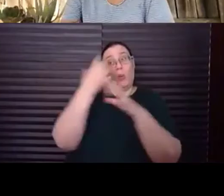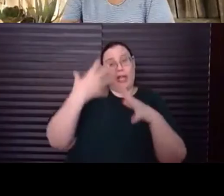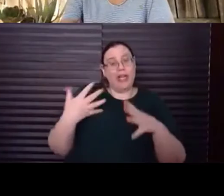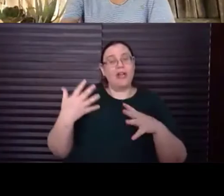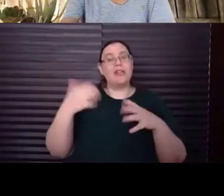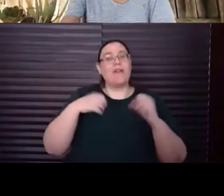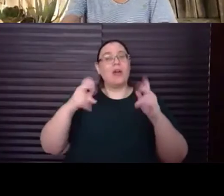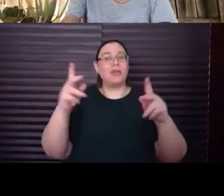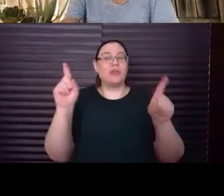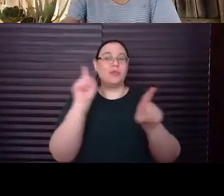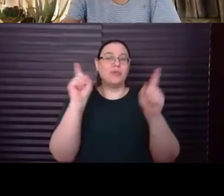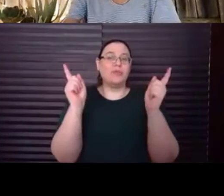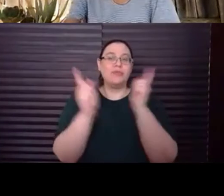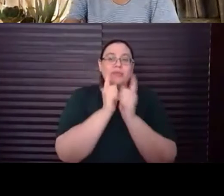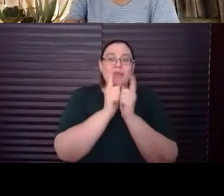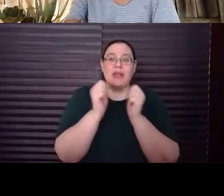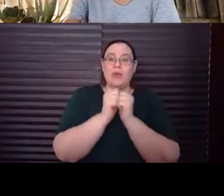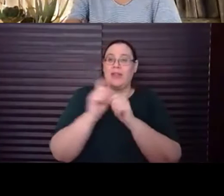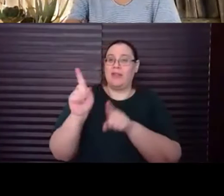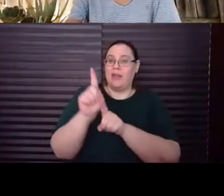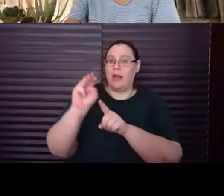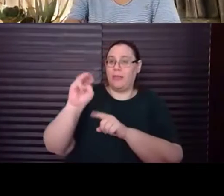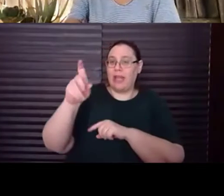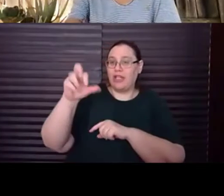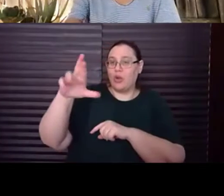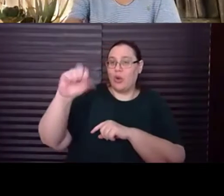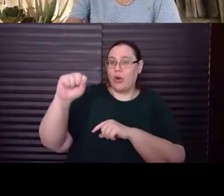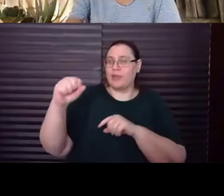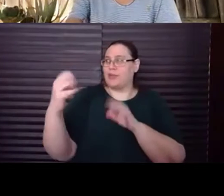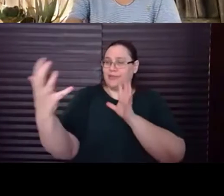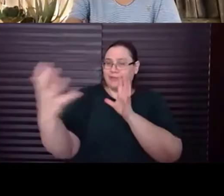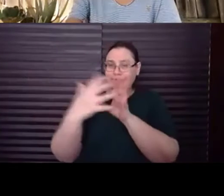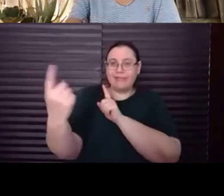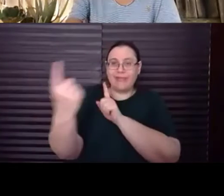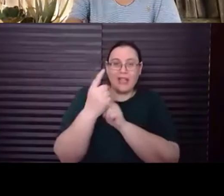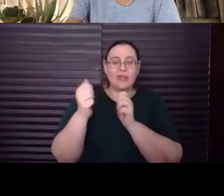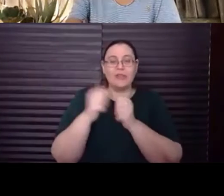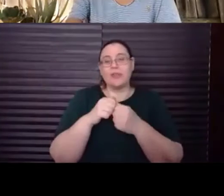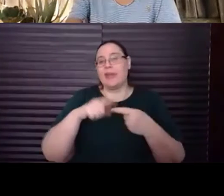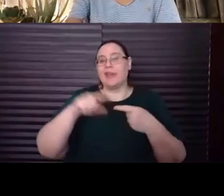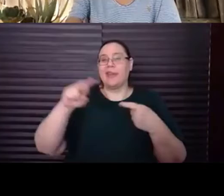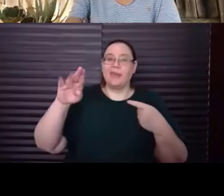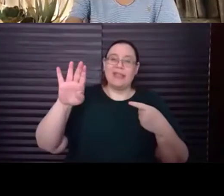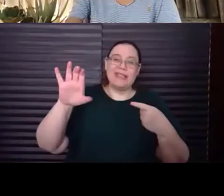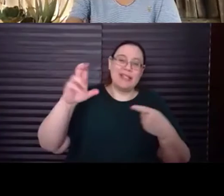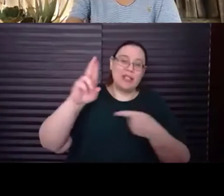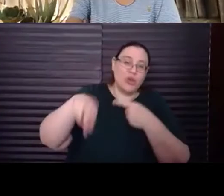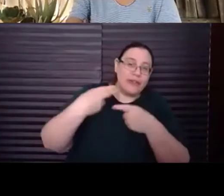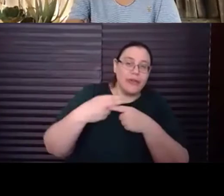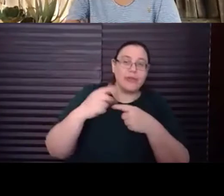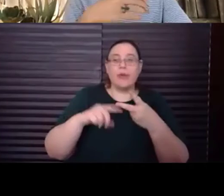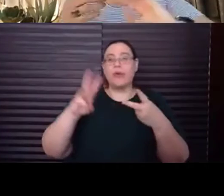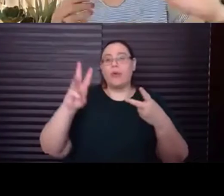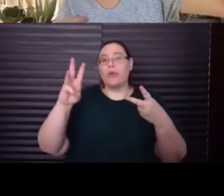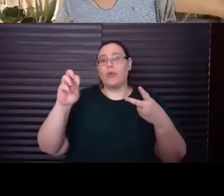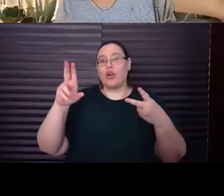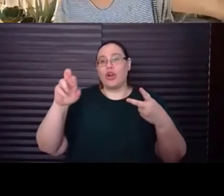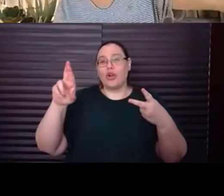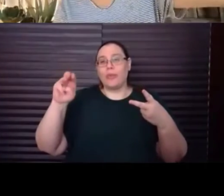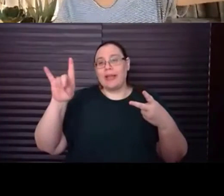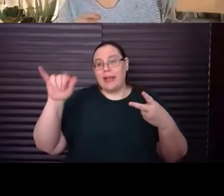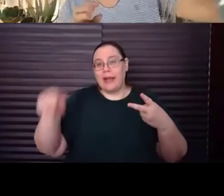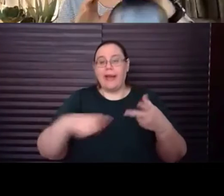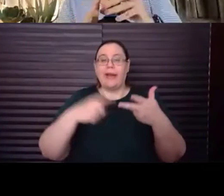also get mentor meetings. So we've had these mentor meetings with NBC Universal and Warner Media,